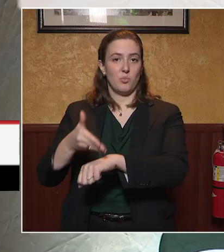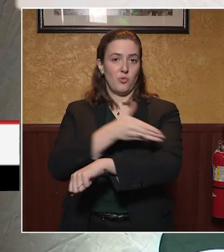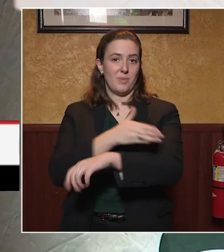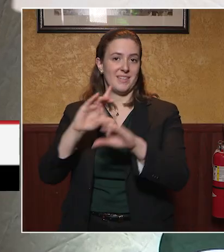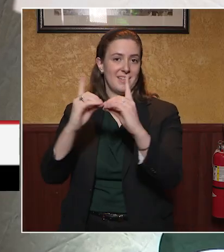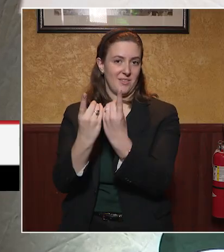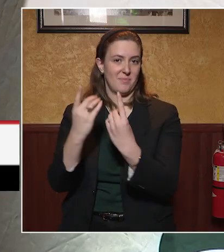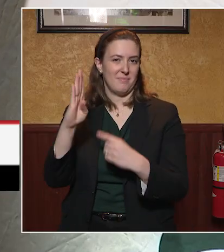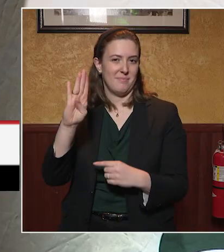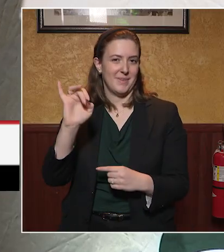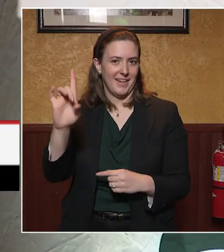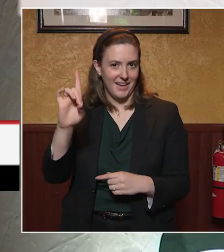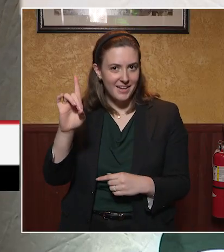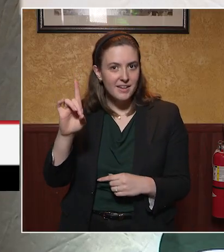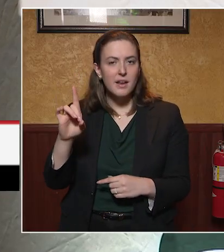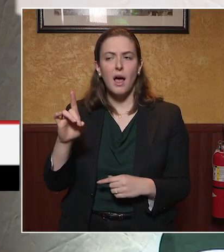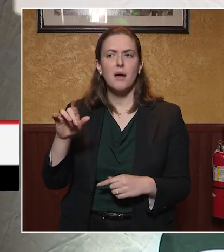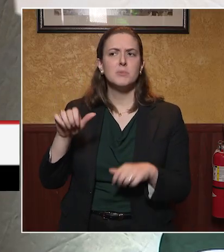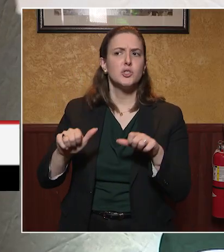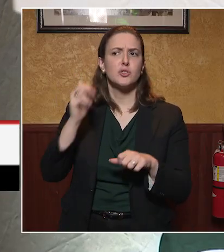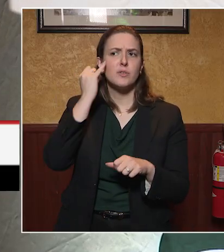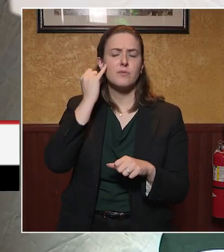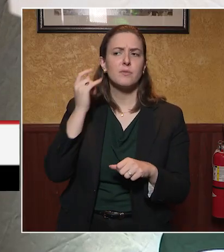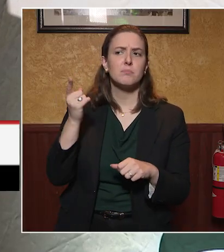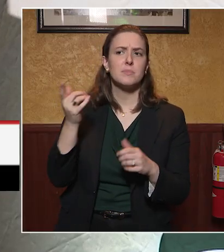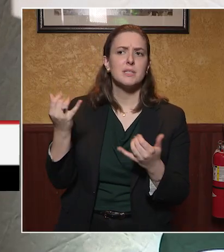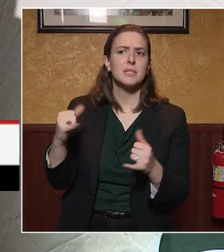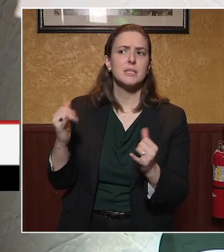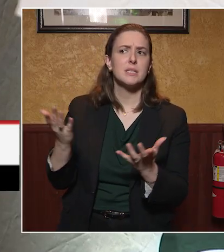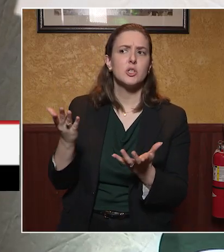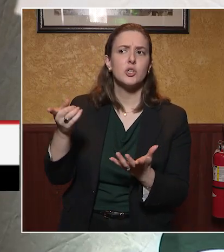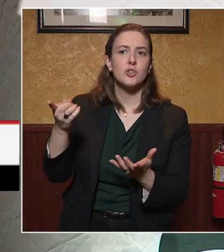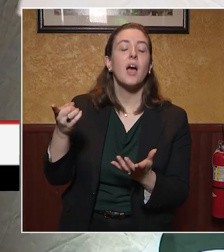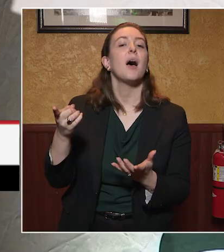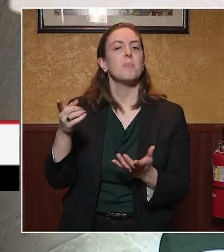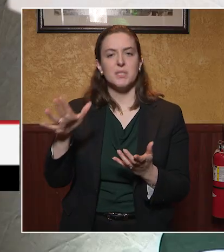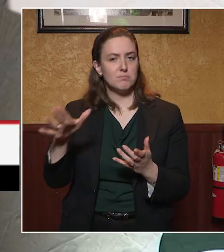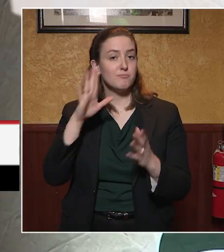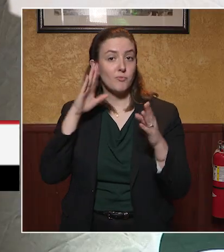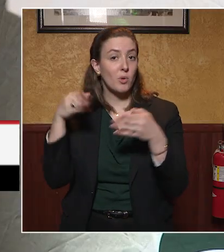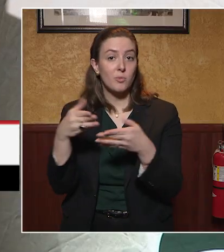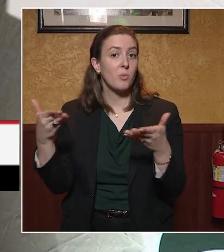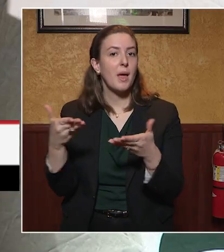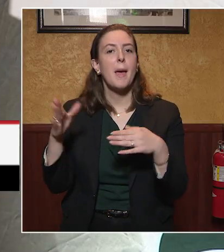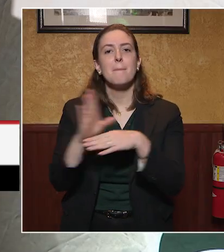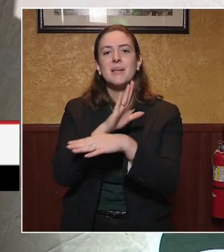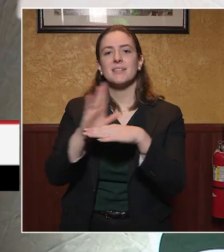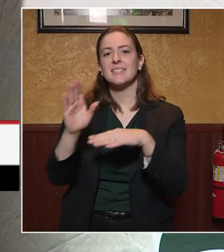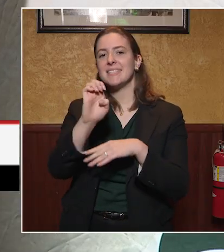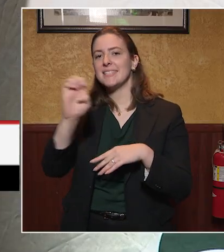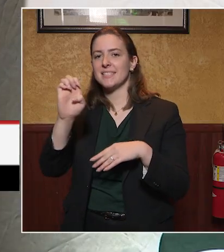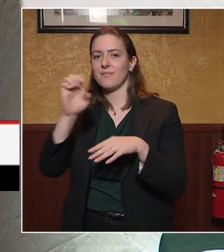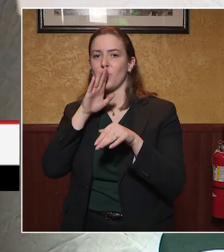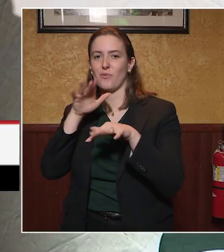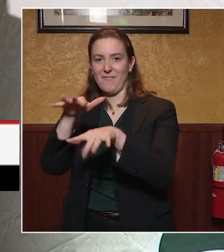for your support. They are going to be featuring a booth that celebrates businesses east of the river. Very excited about that.